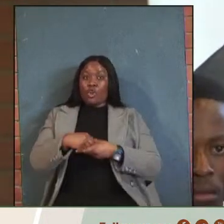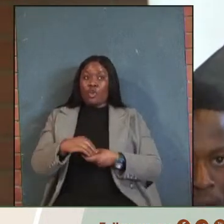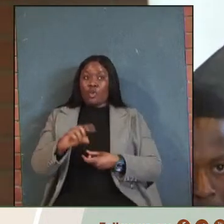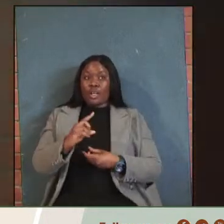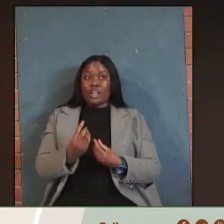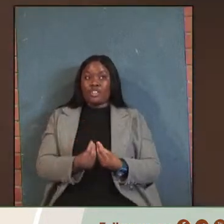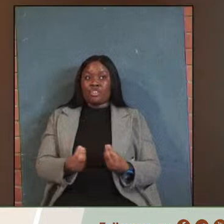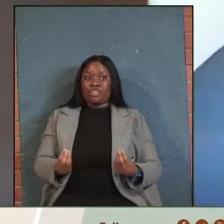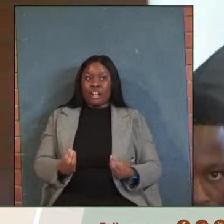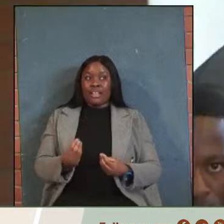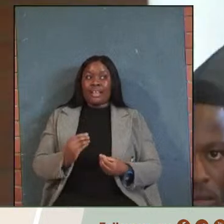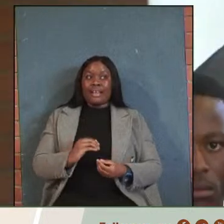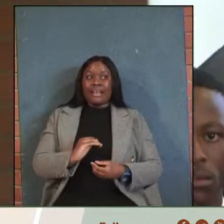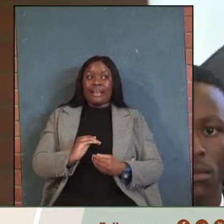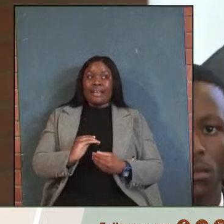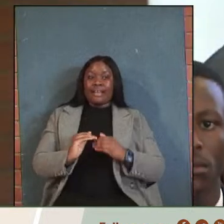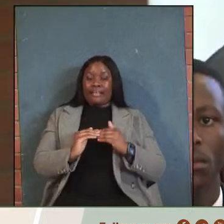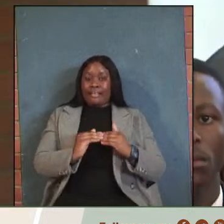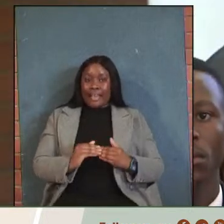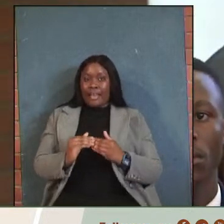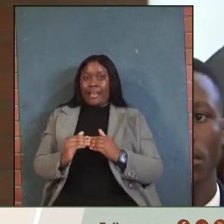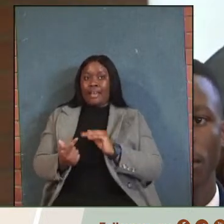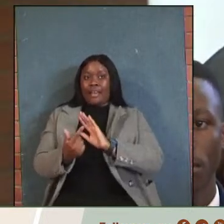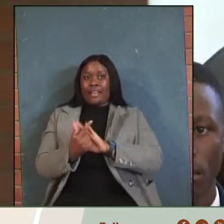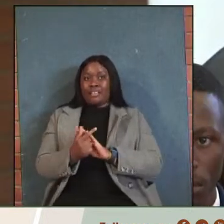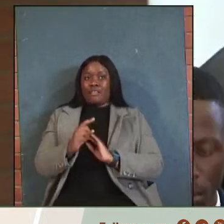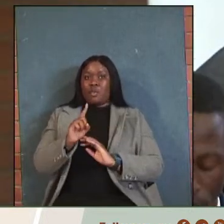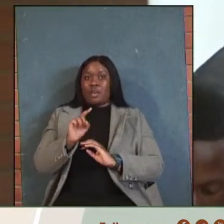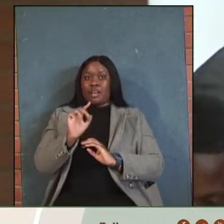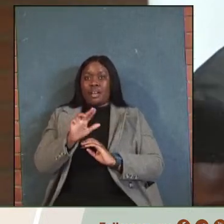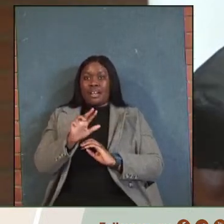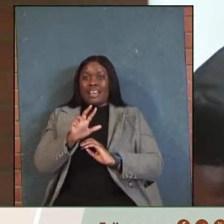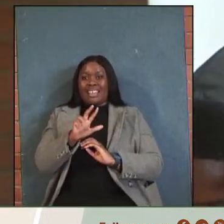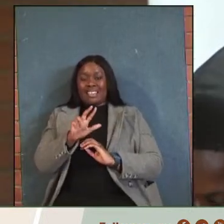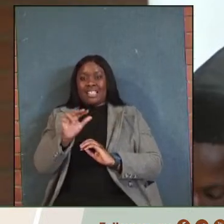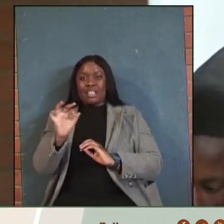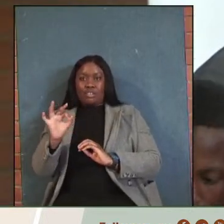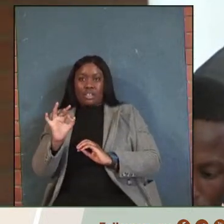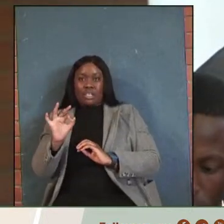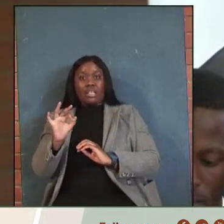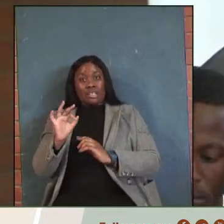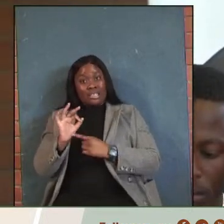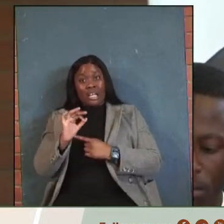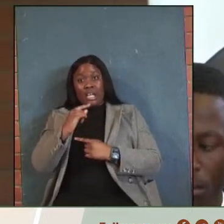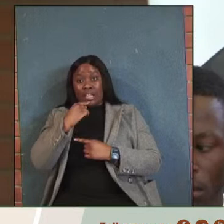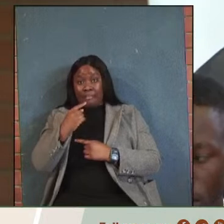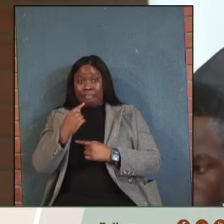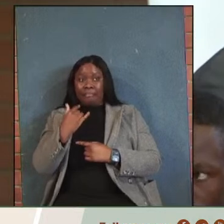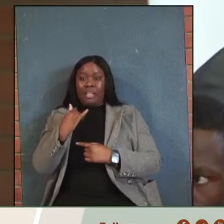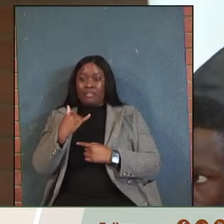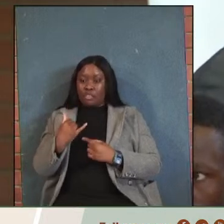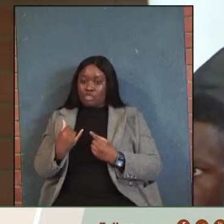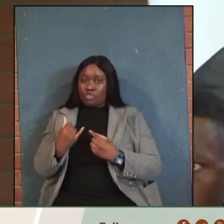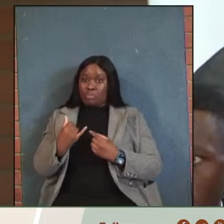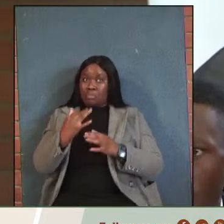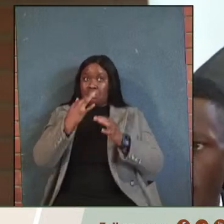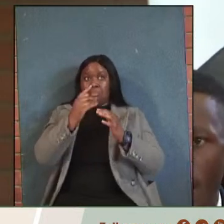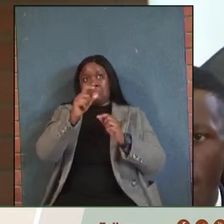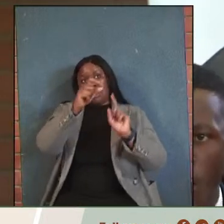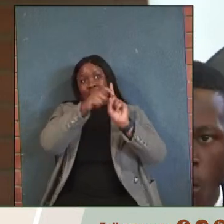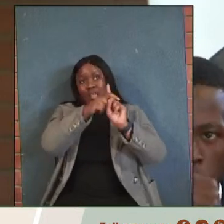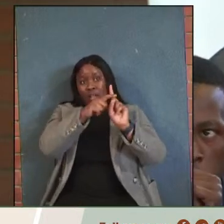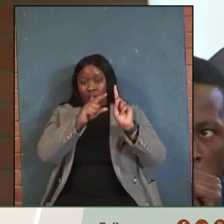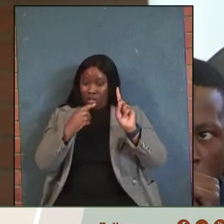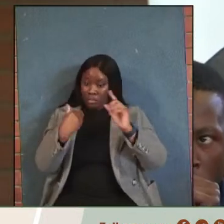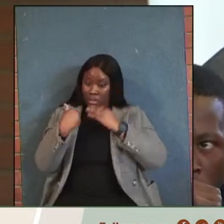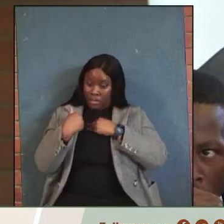of 1983, which makes it a criminal offense if a person who should maintain a child does